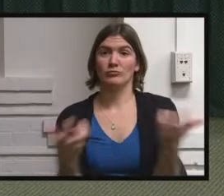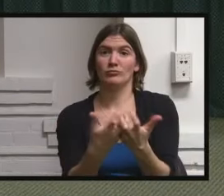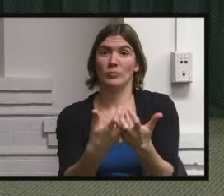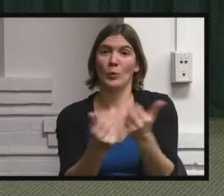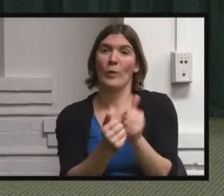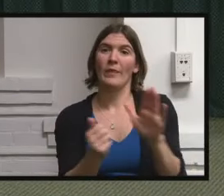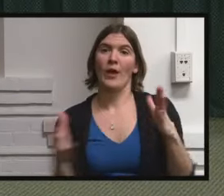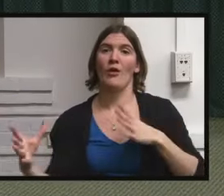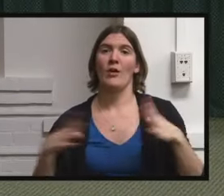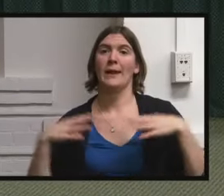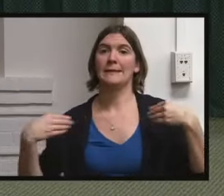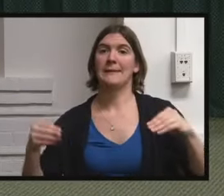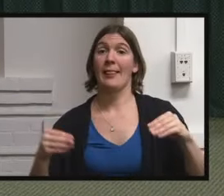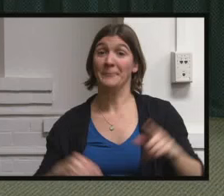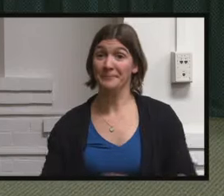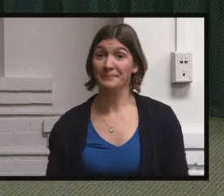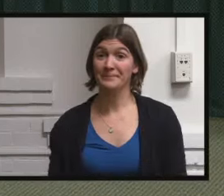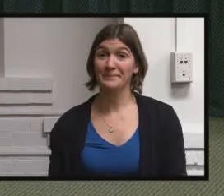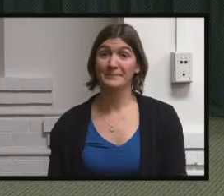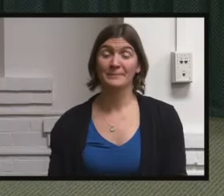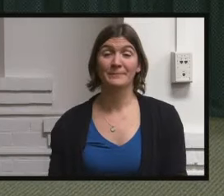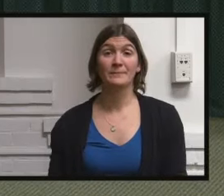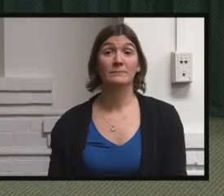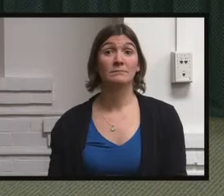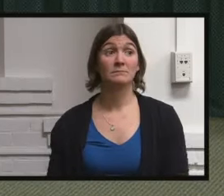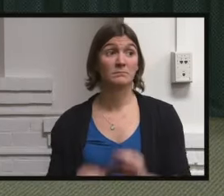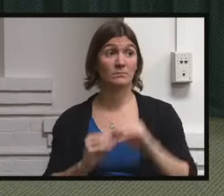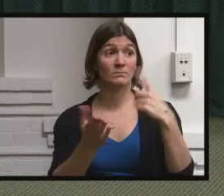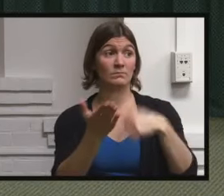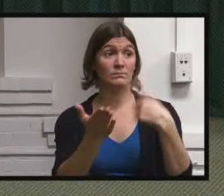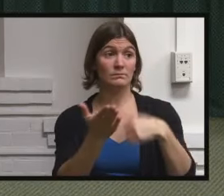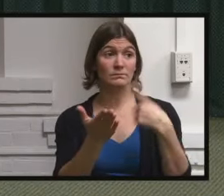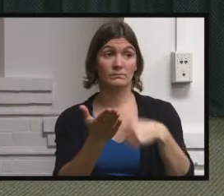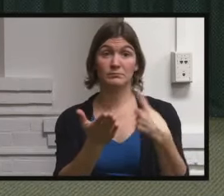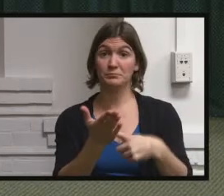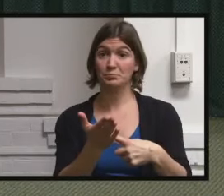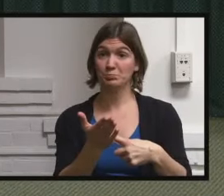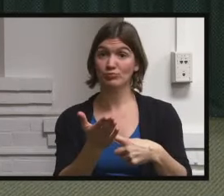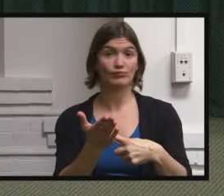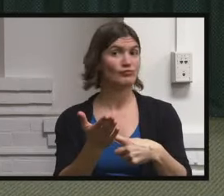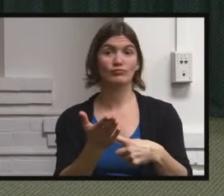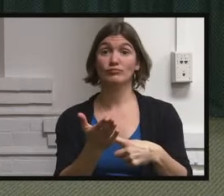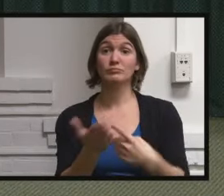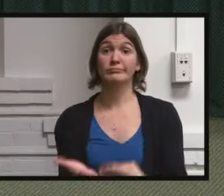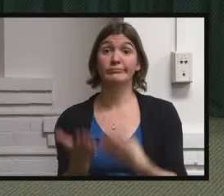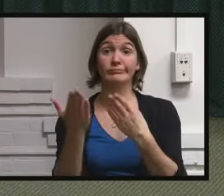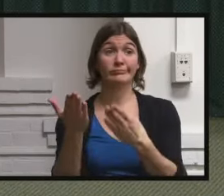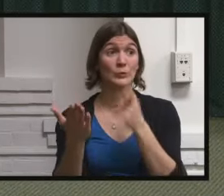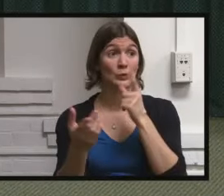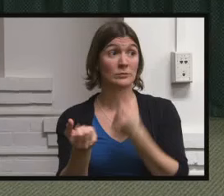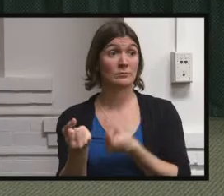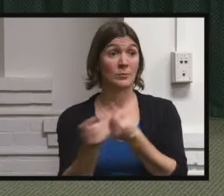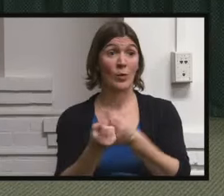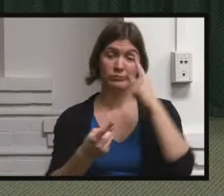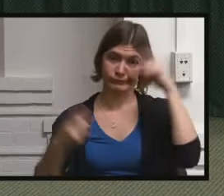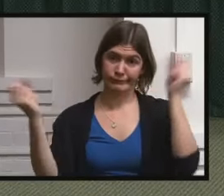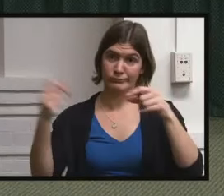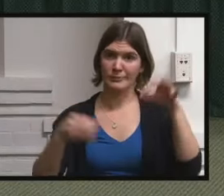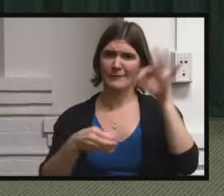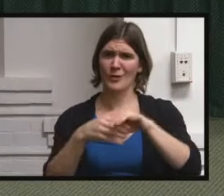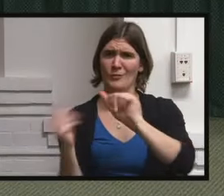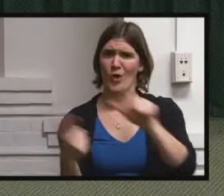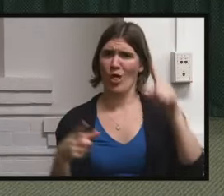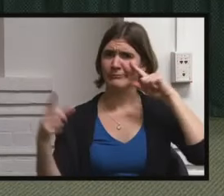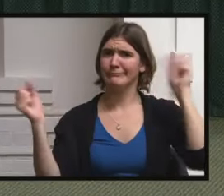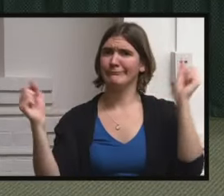Open Studio and Holiday Sale event. Is there any further discussion? Hearing none, all those in favor, please say aye. Aye. Aye. And we